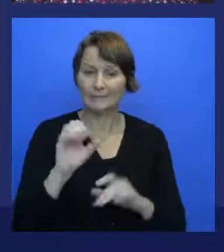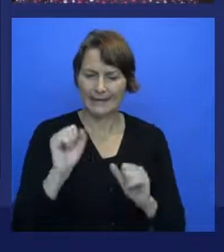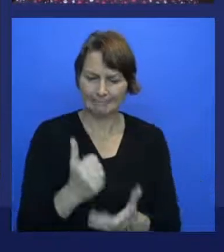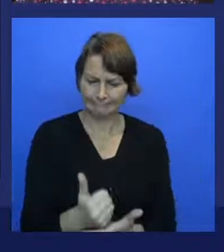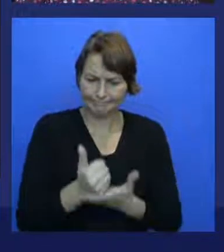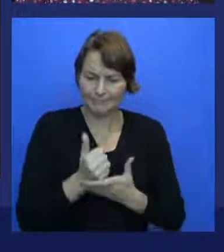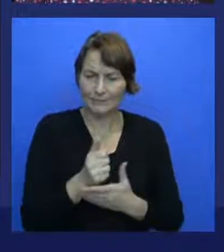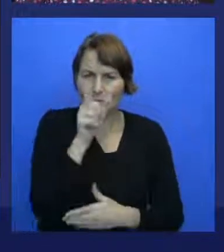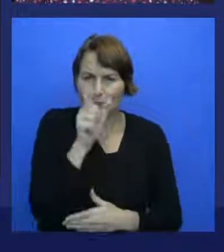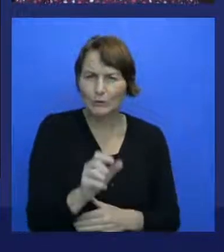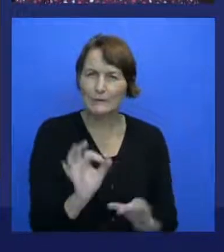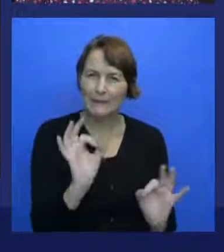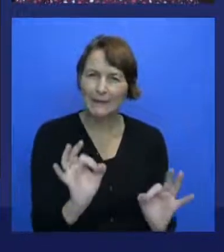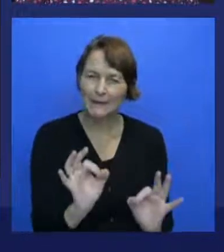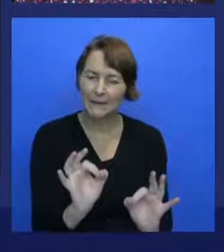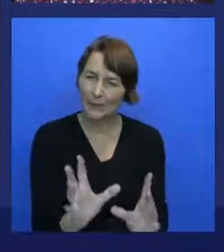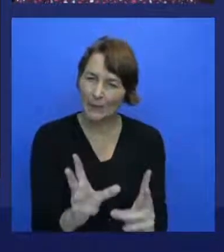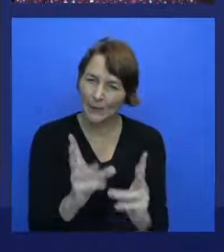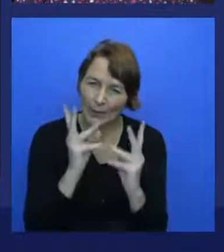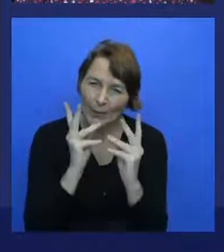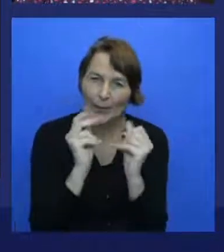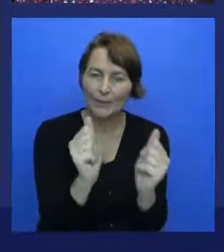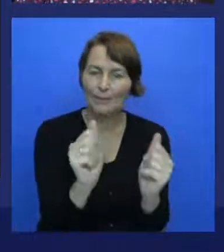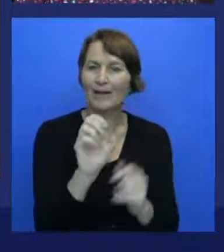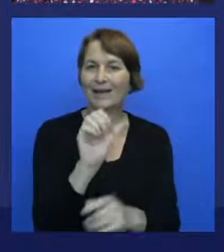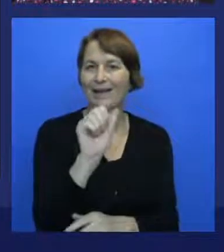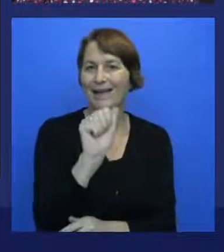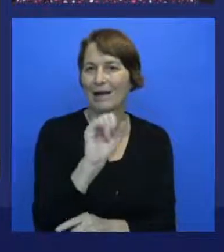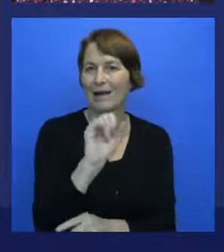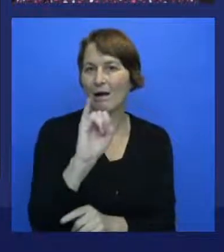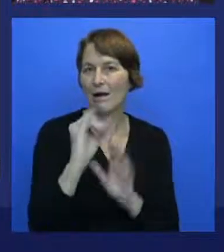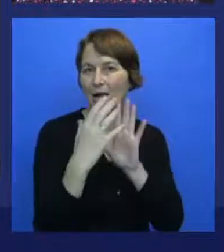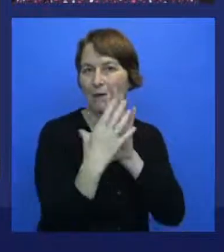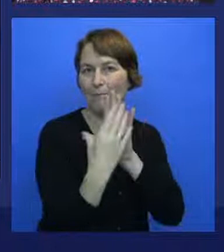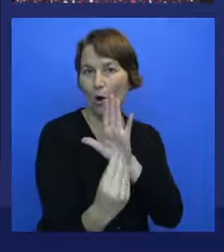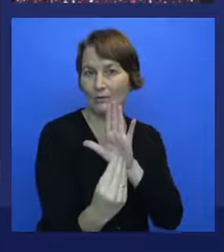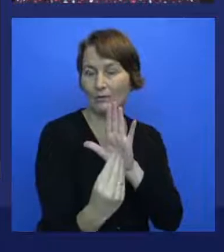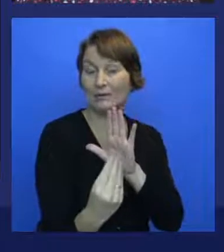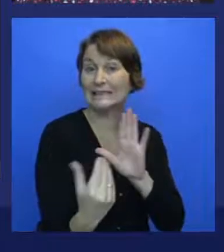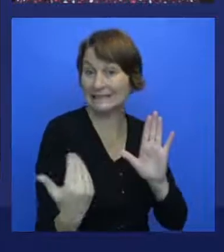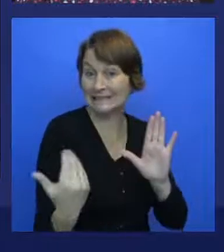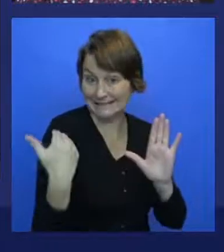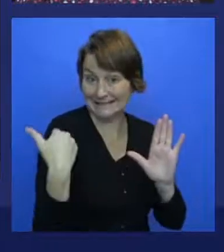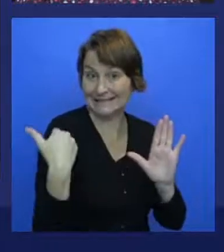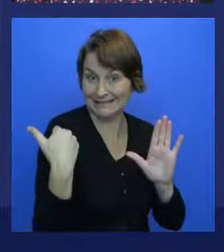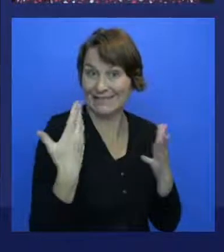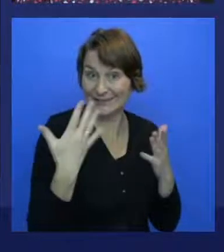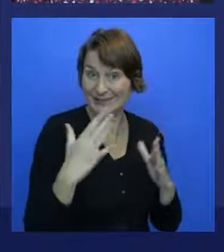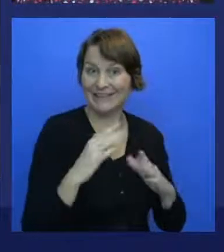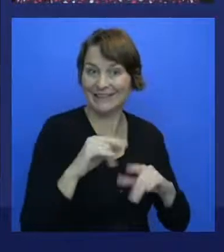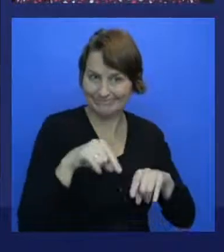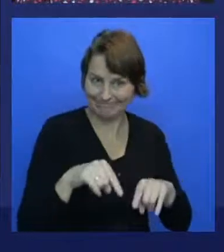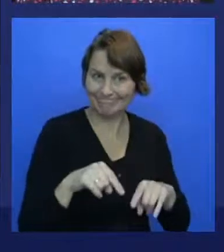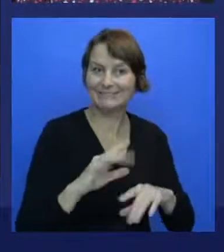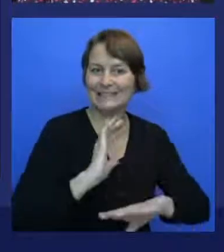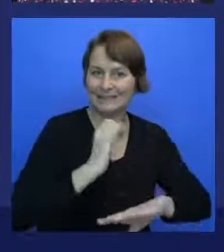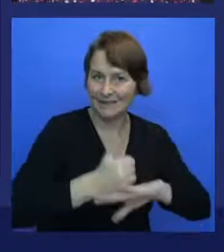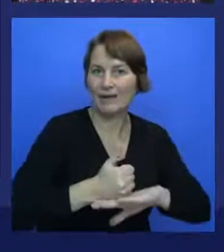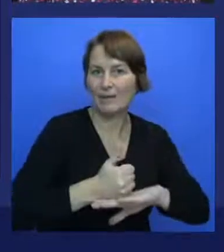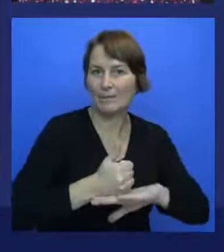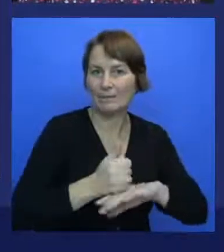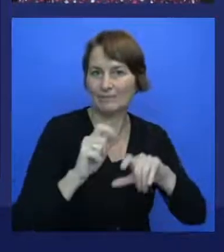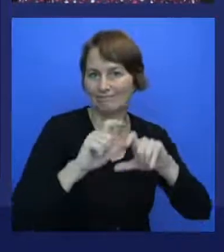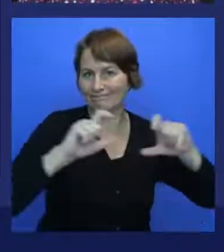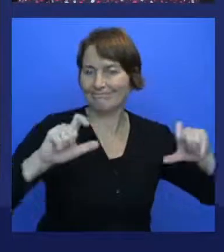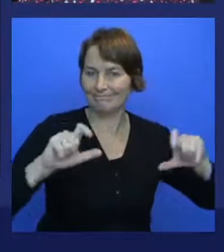AI models. And this is a capability that we just recently GA'd at Ignite. And again, more than me